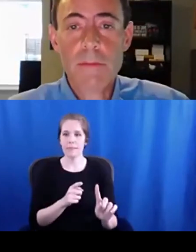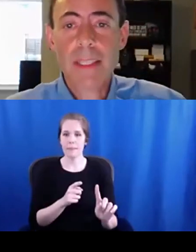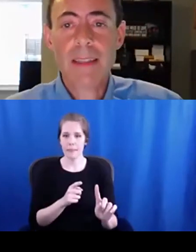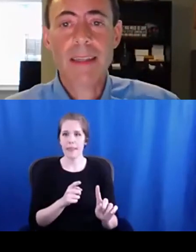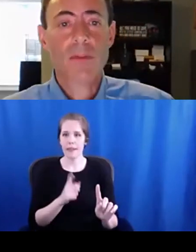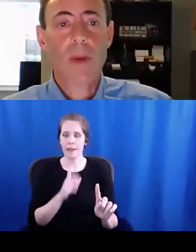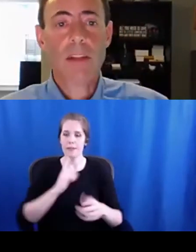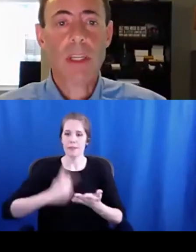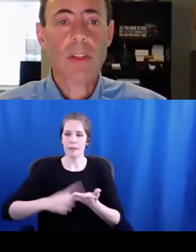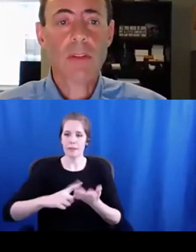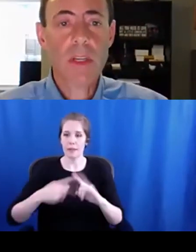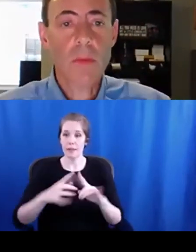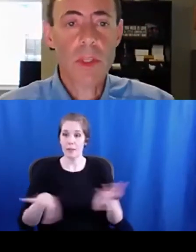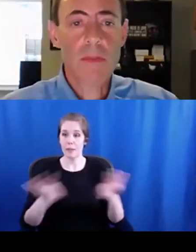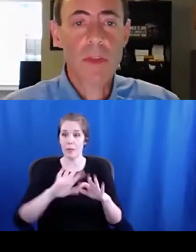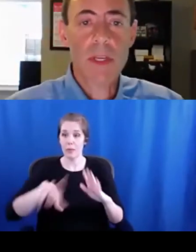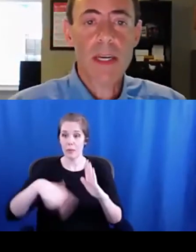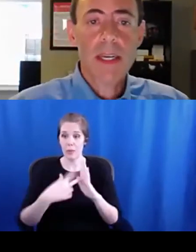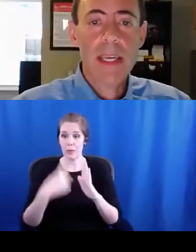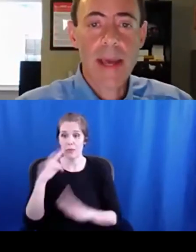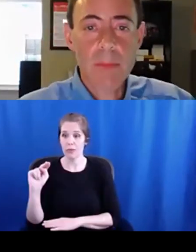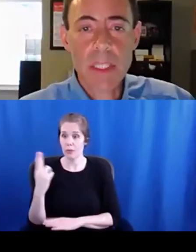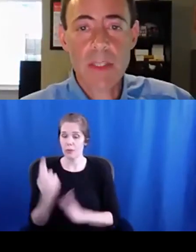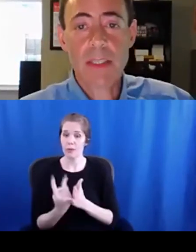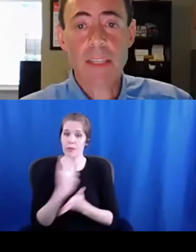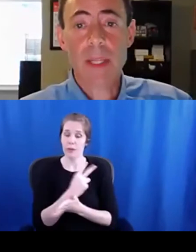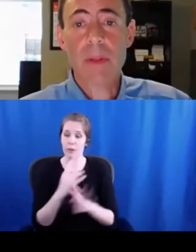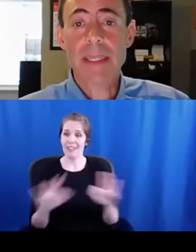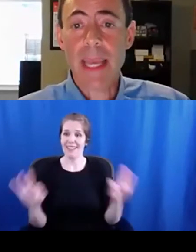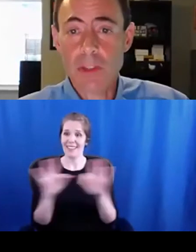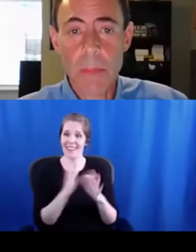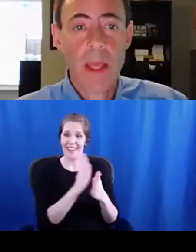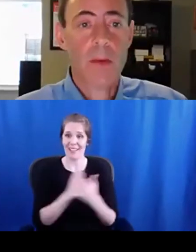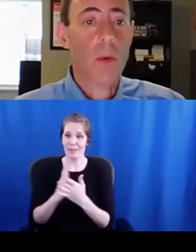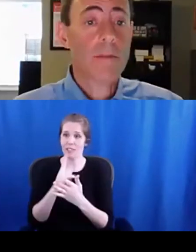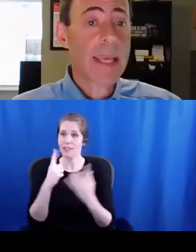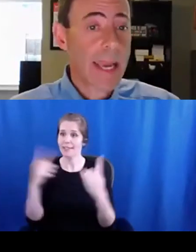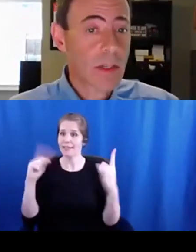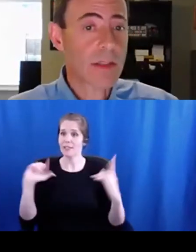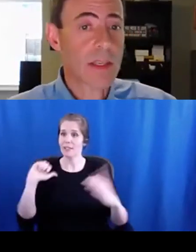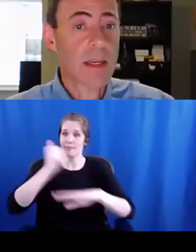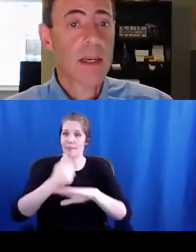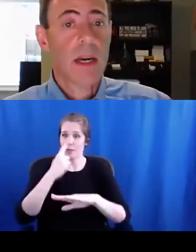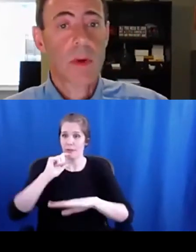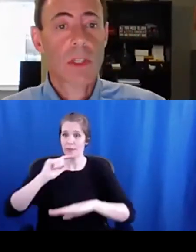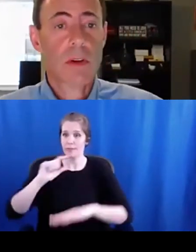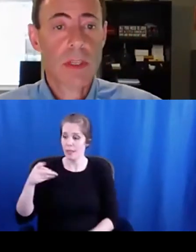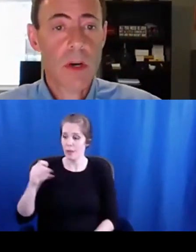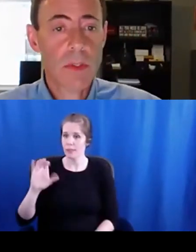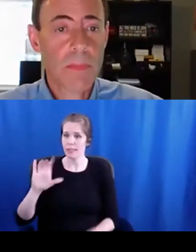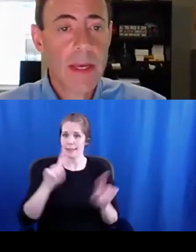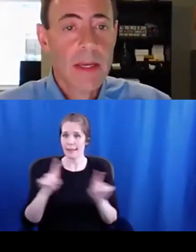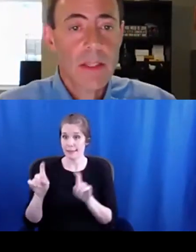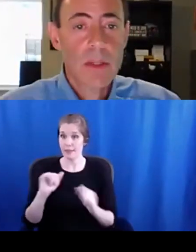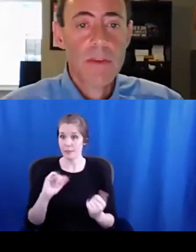different testing strategies in nursing homes, to review the key elements of a successful implementation of a point of care testing approach in nursing